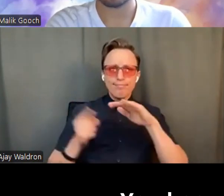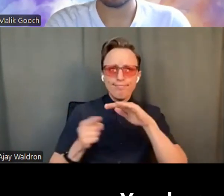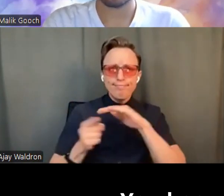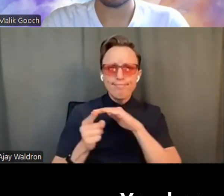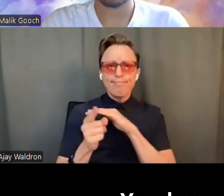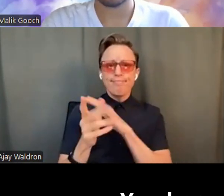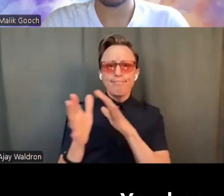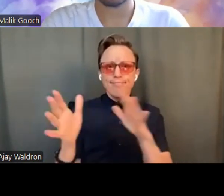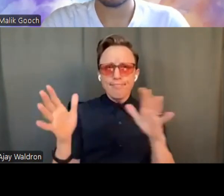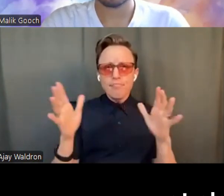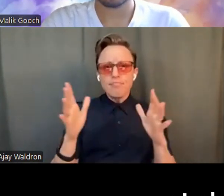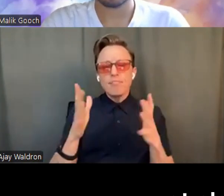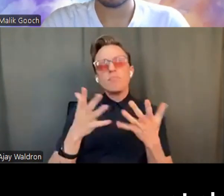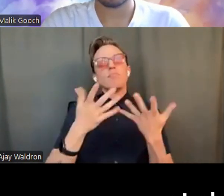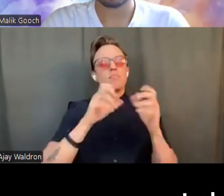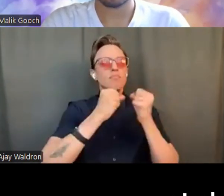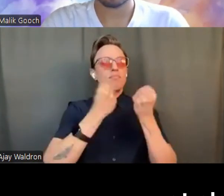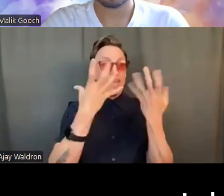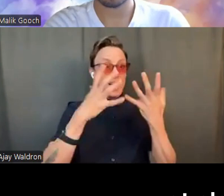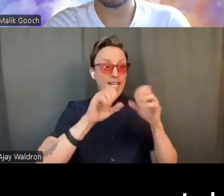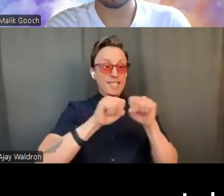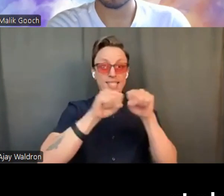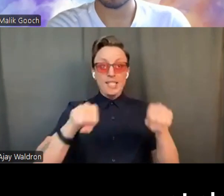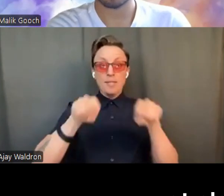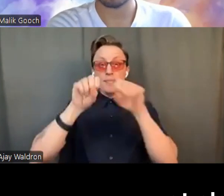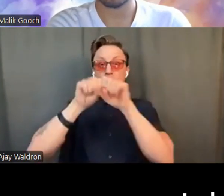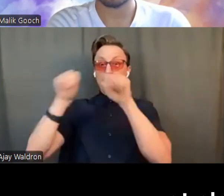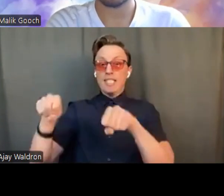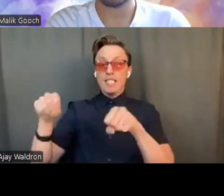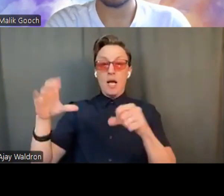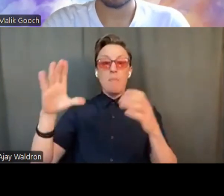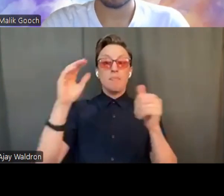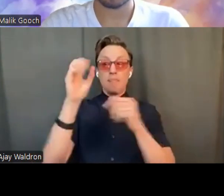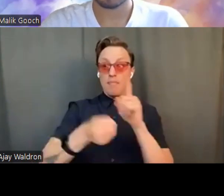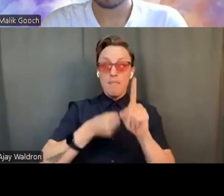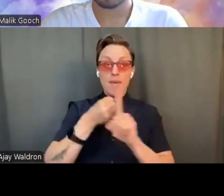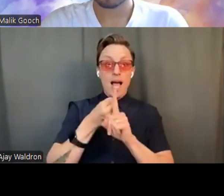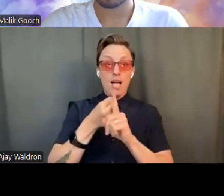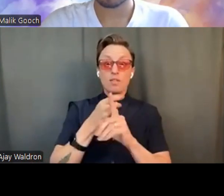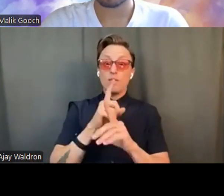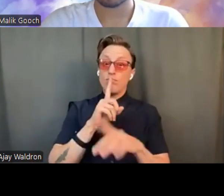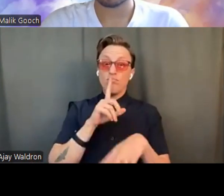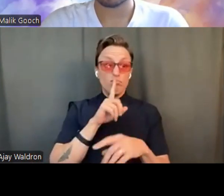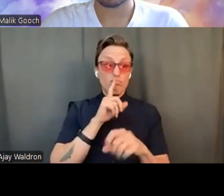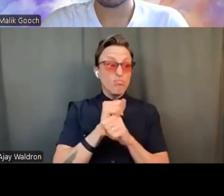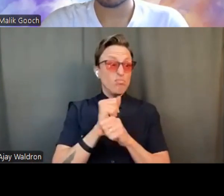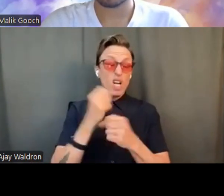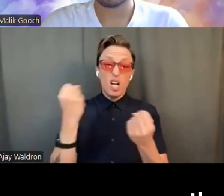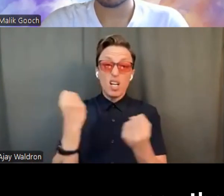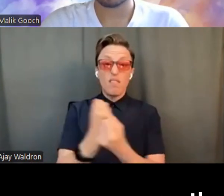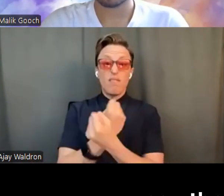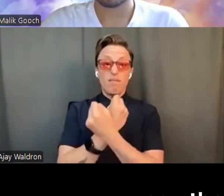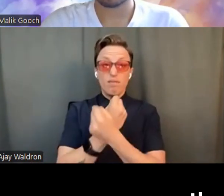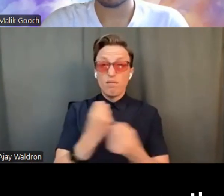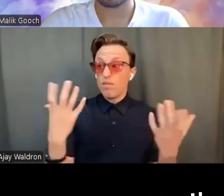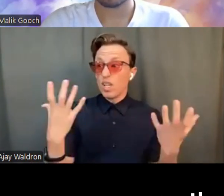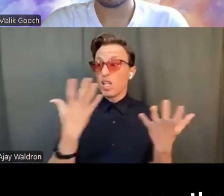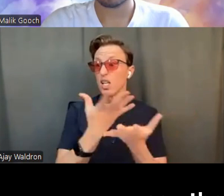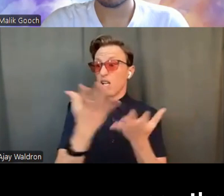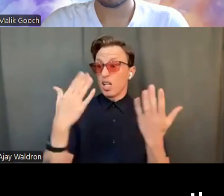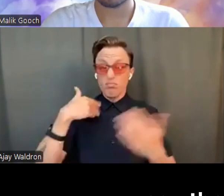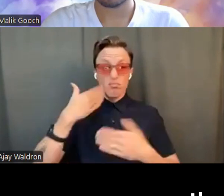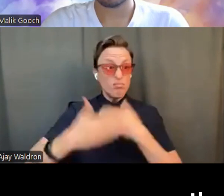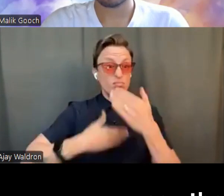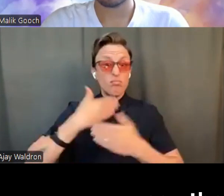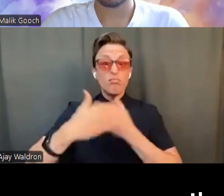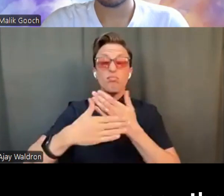there are a lot of systems at play that impact virtually everything. Um, I would say that my